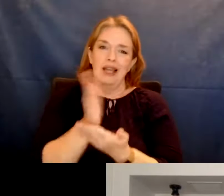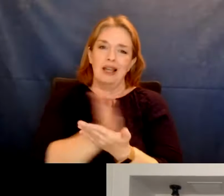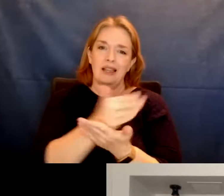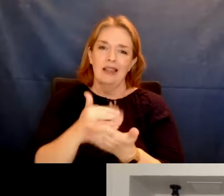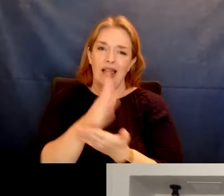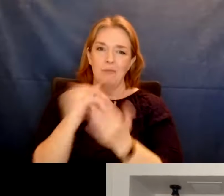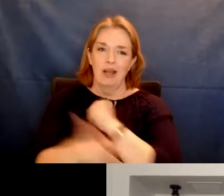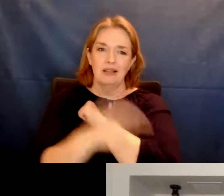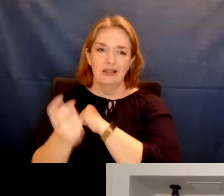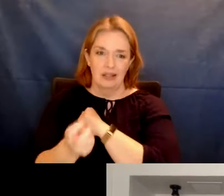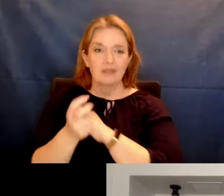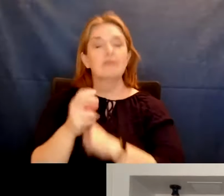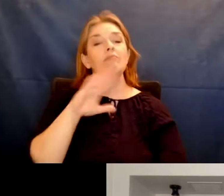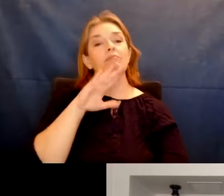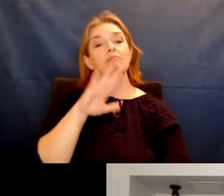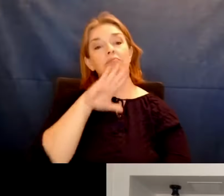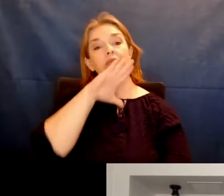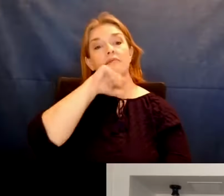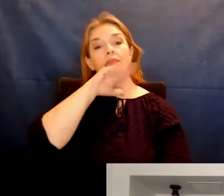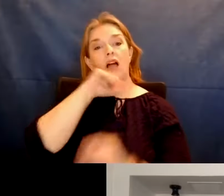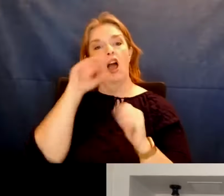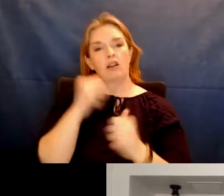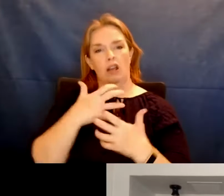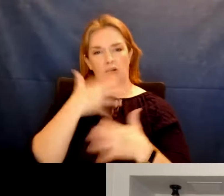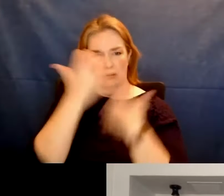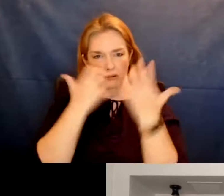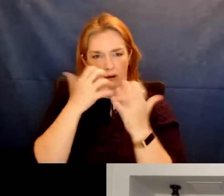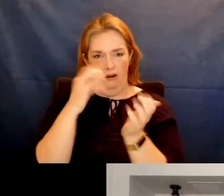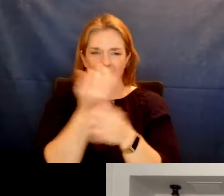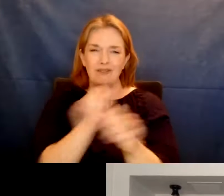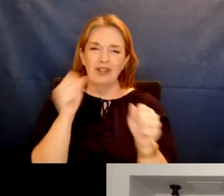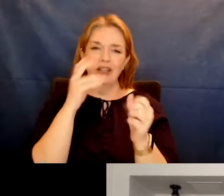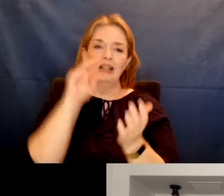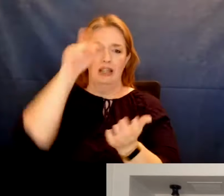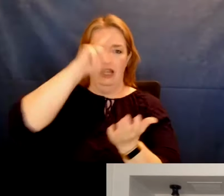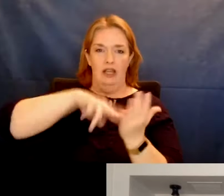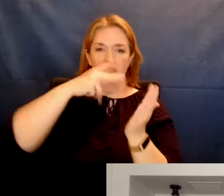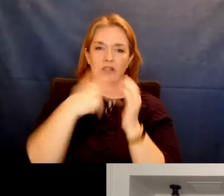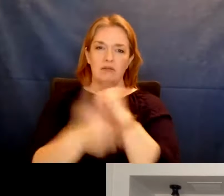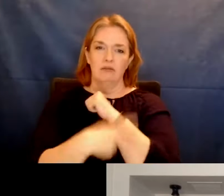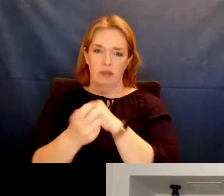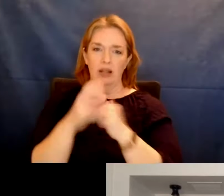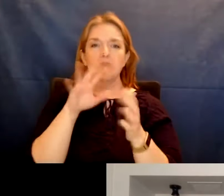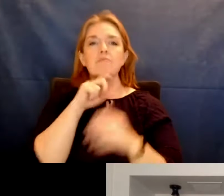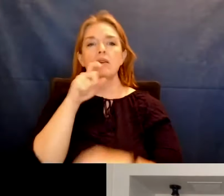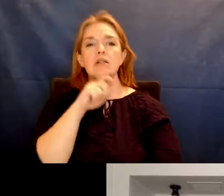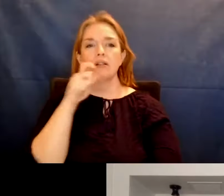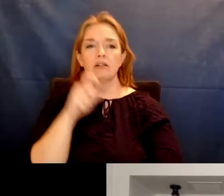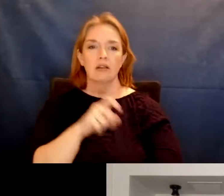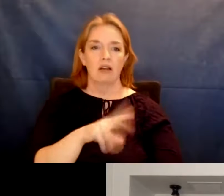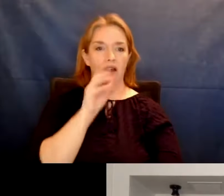Sow can gruff free it intentional wrangling strut die meal. Vow ran rough be hit